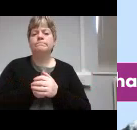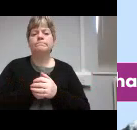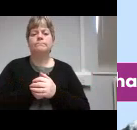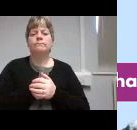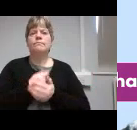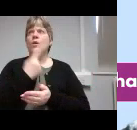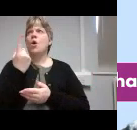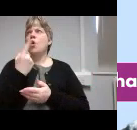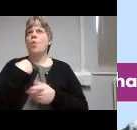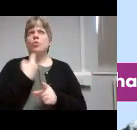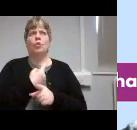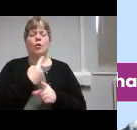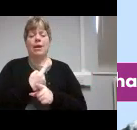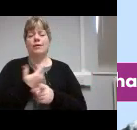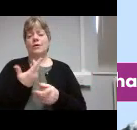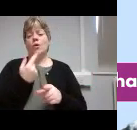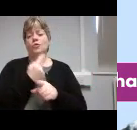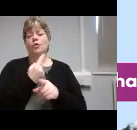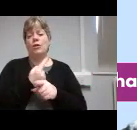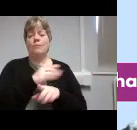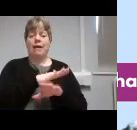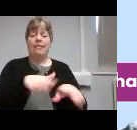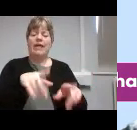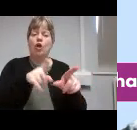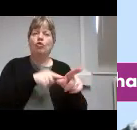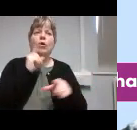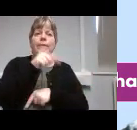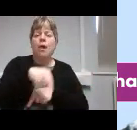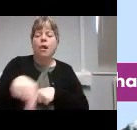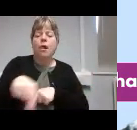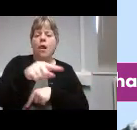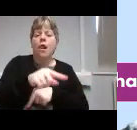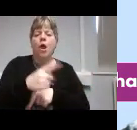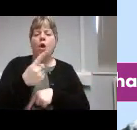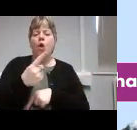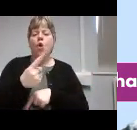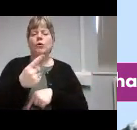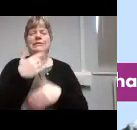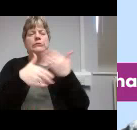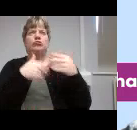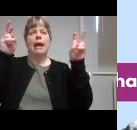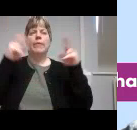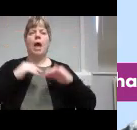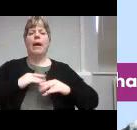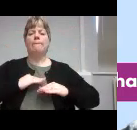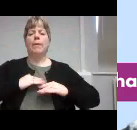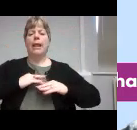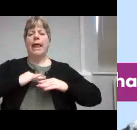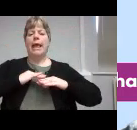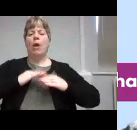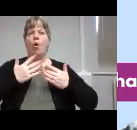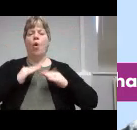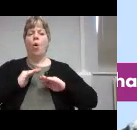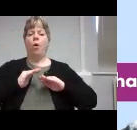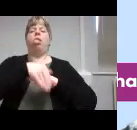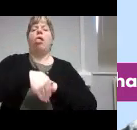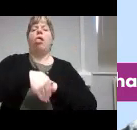are we talking about? We're talking, as I said, about those young people who have perhaps been described as bubbling or tipping into crisis.